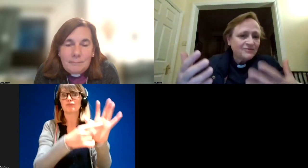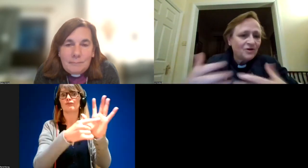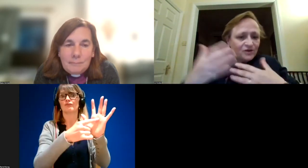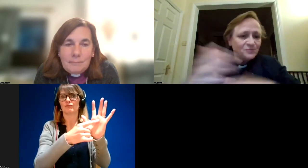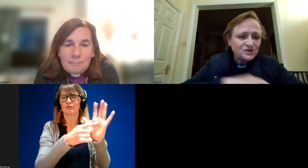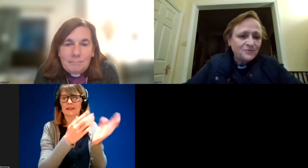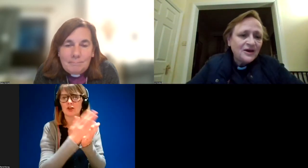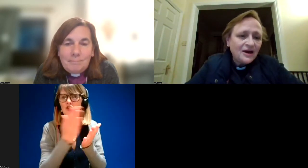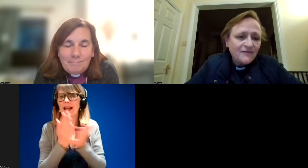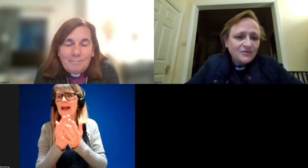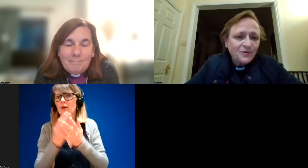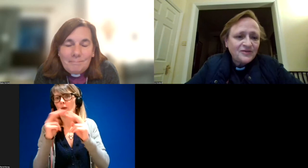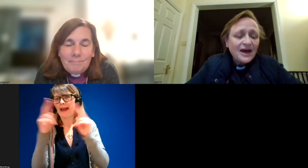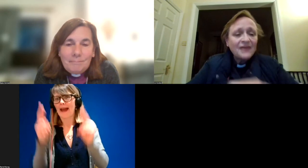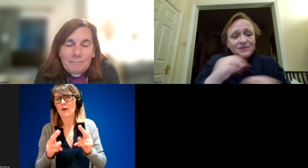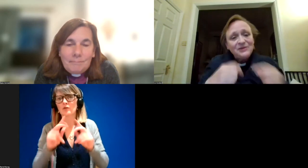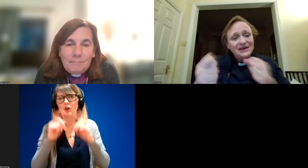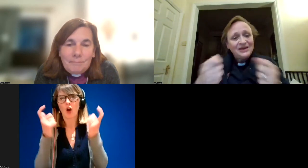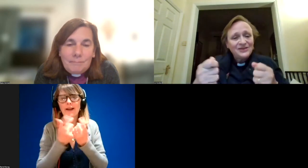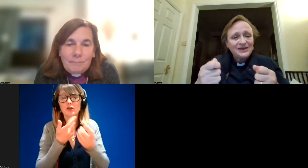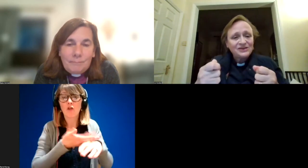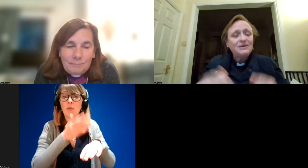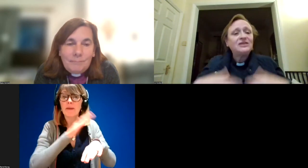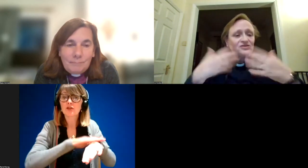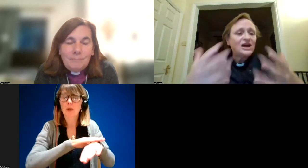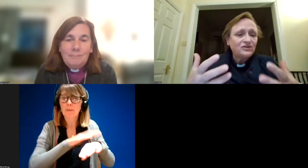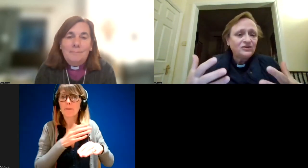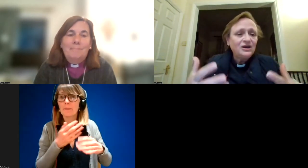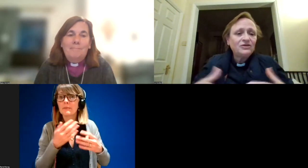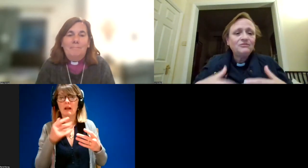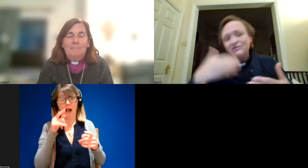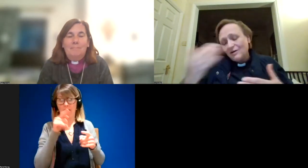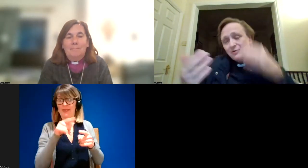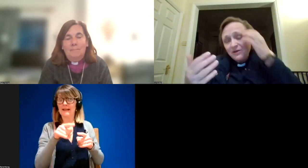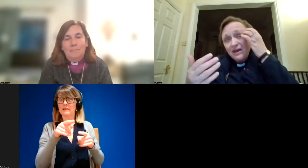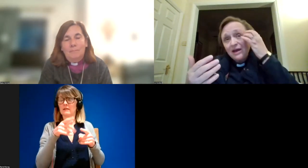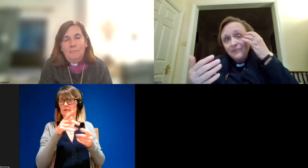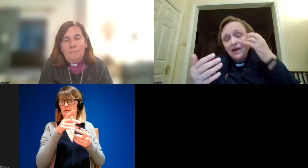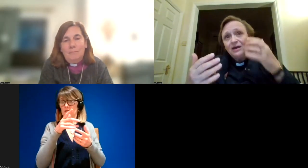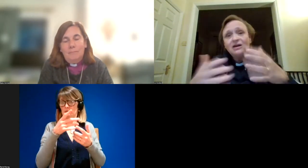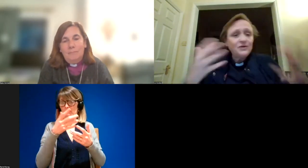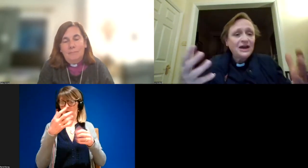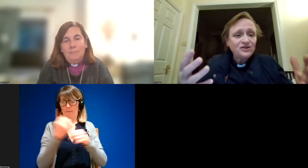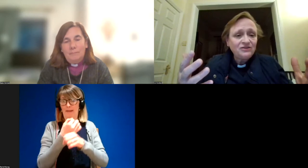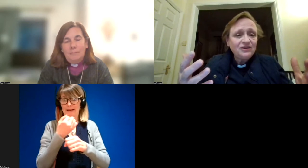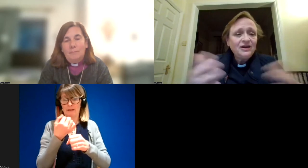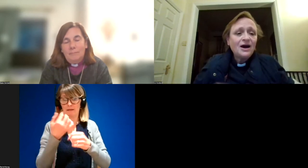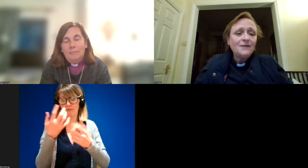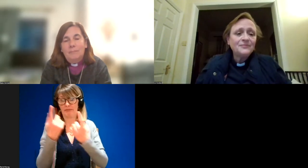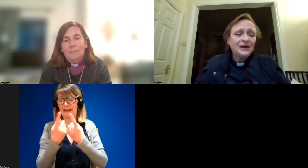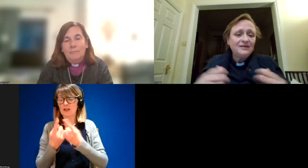the House and College of Bishops at various points. And that's been the key thing that's actually made things change. So, for example, with the Young